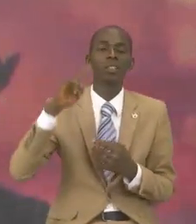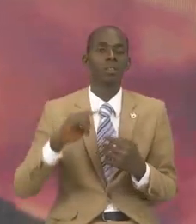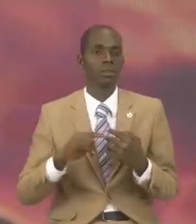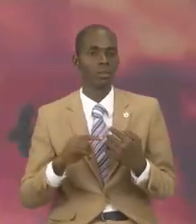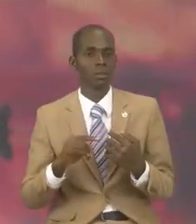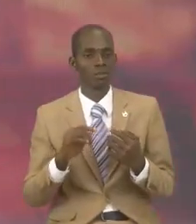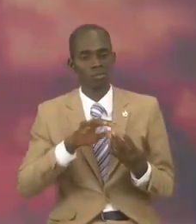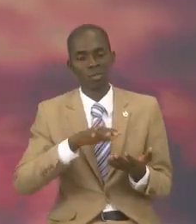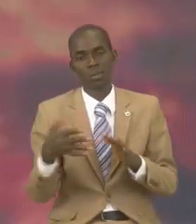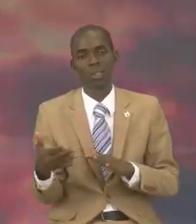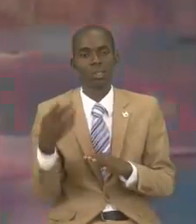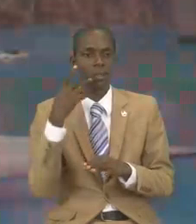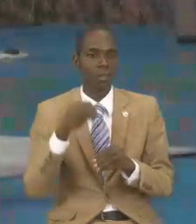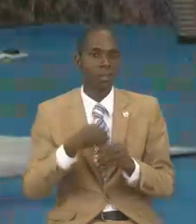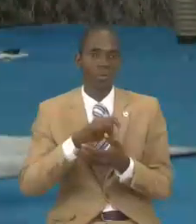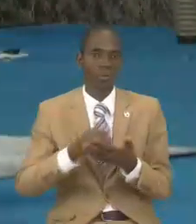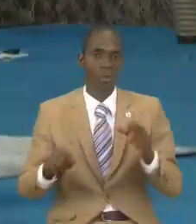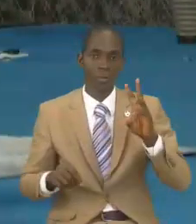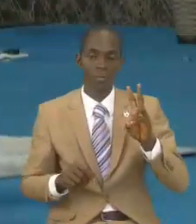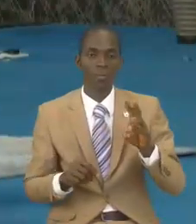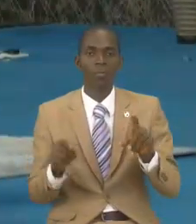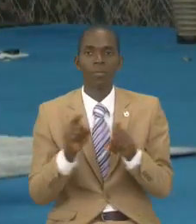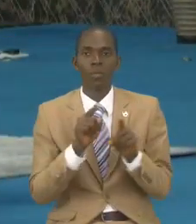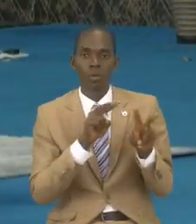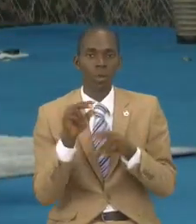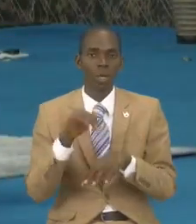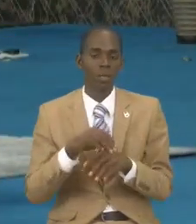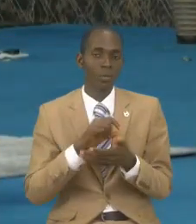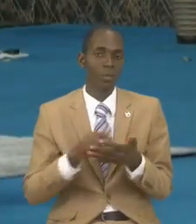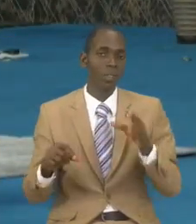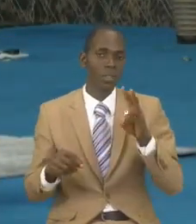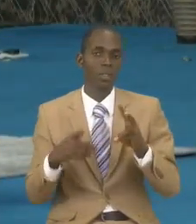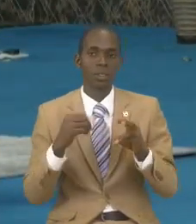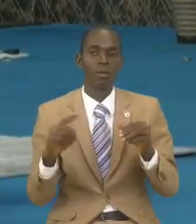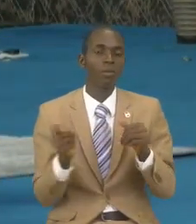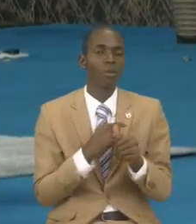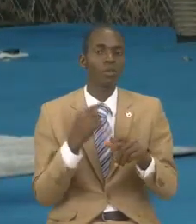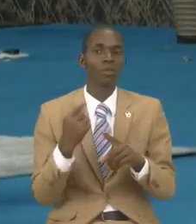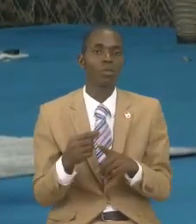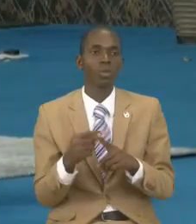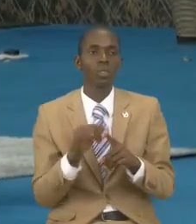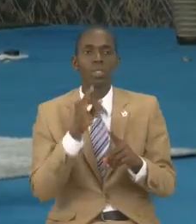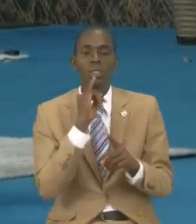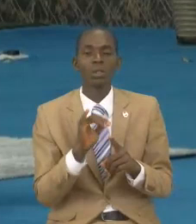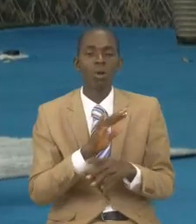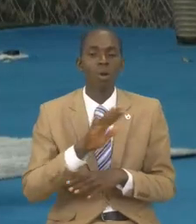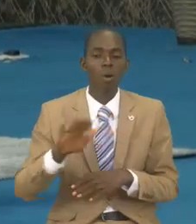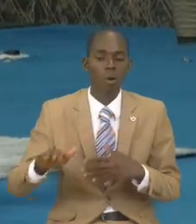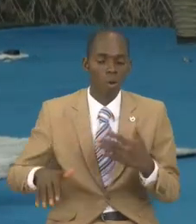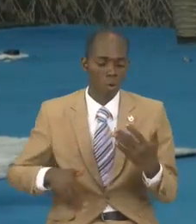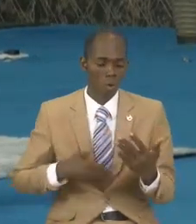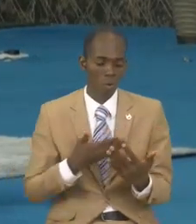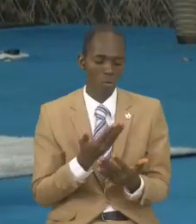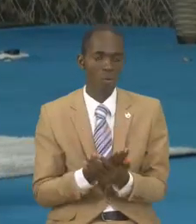6. Verse 6. As you look at that verse, the first word, all. The